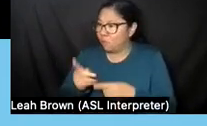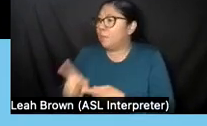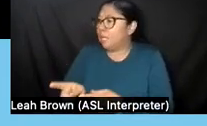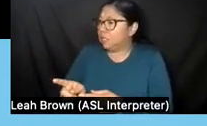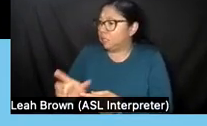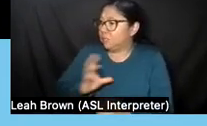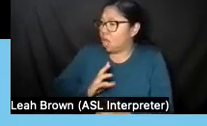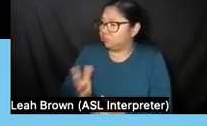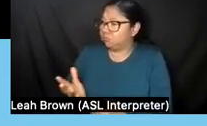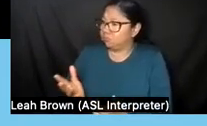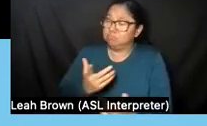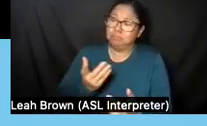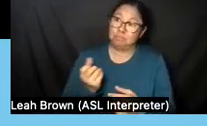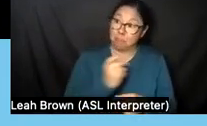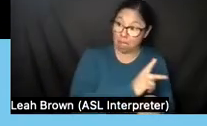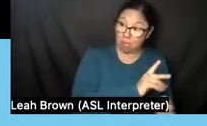on you.